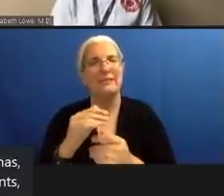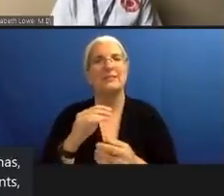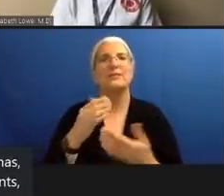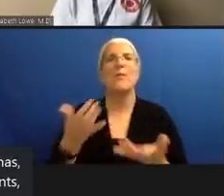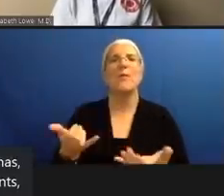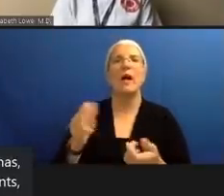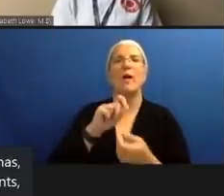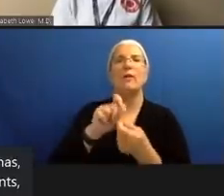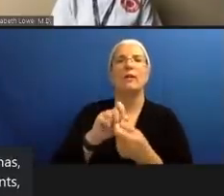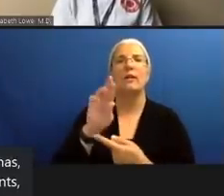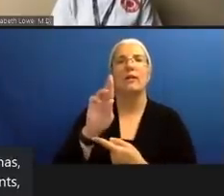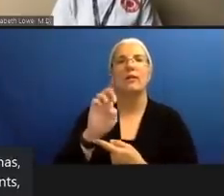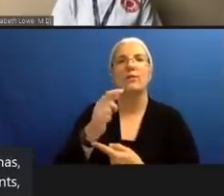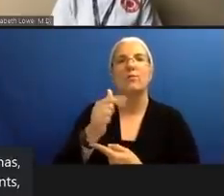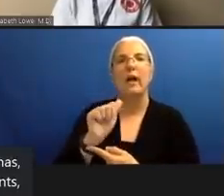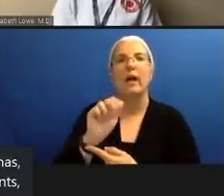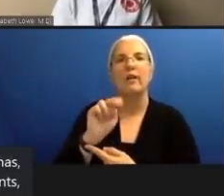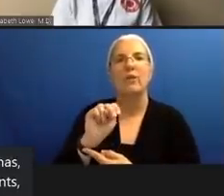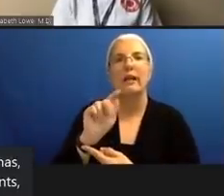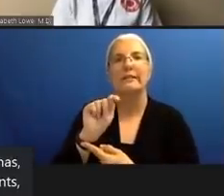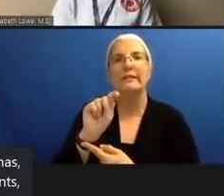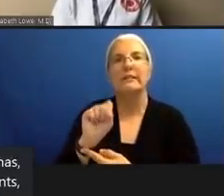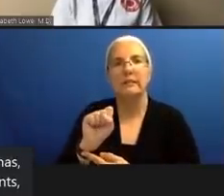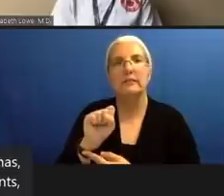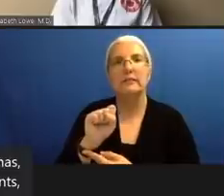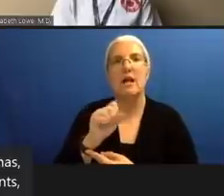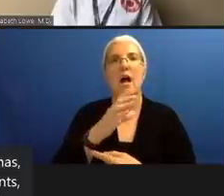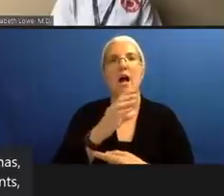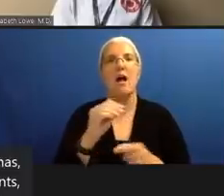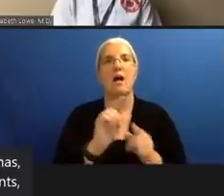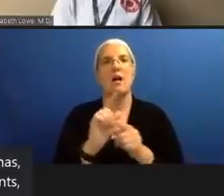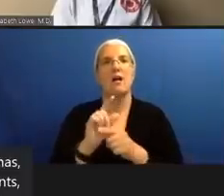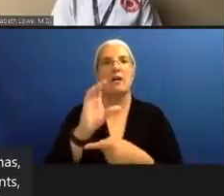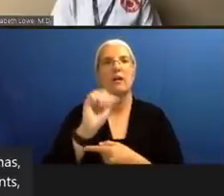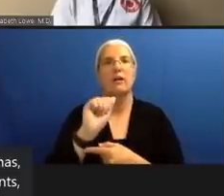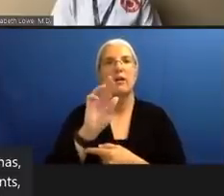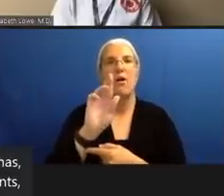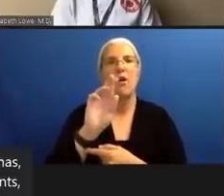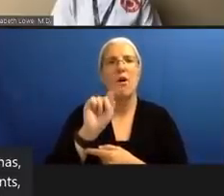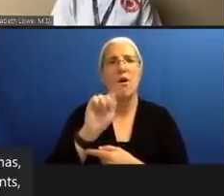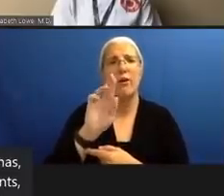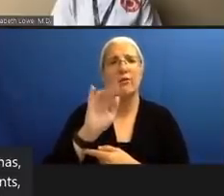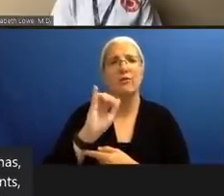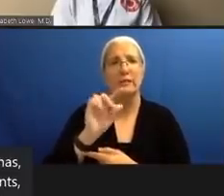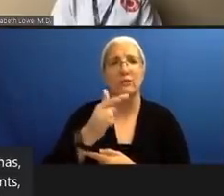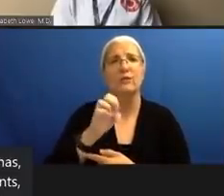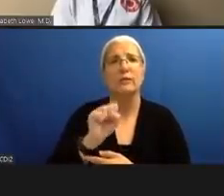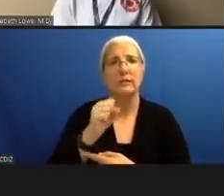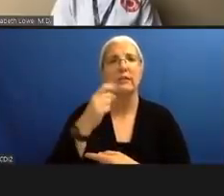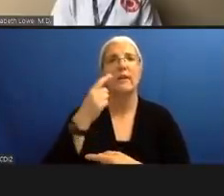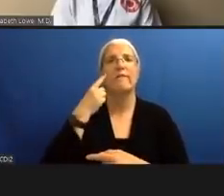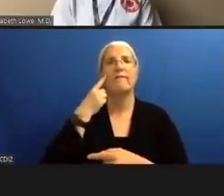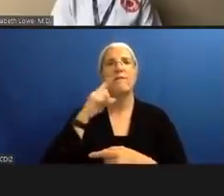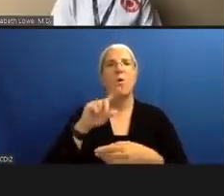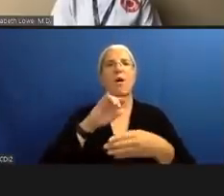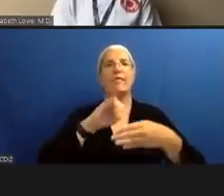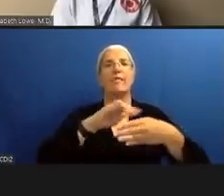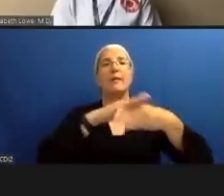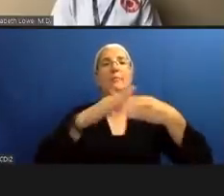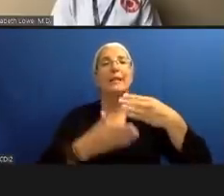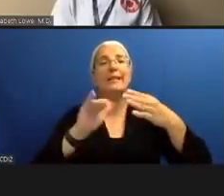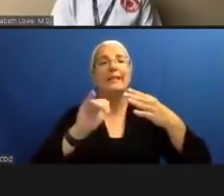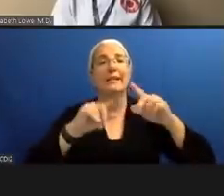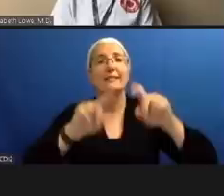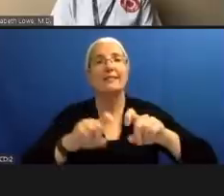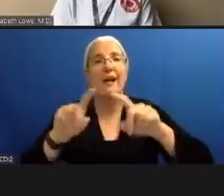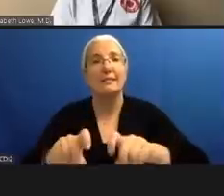supplies to get those tests done. And so I think no